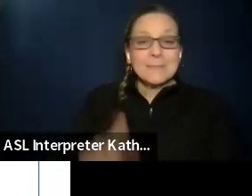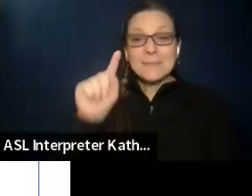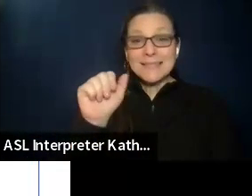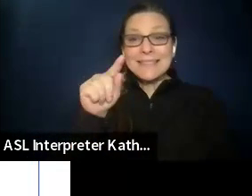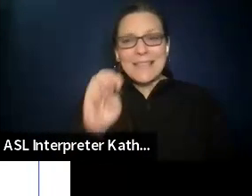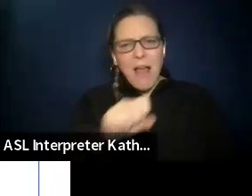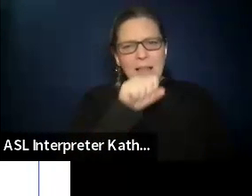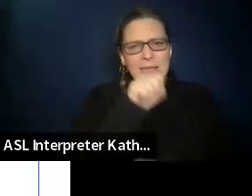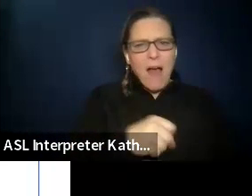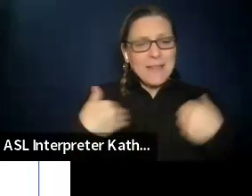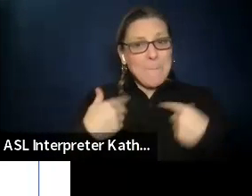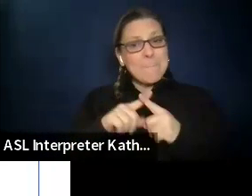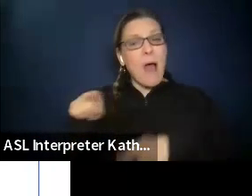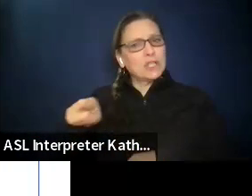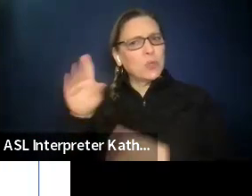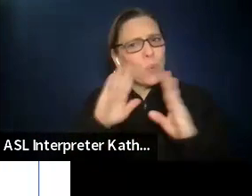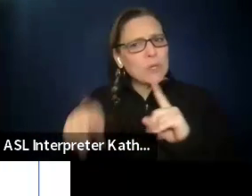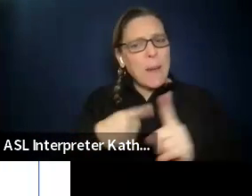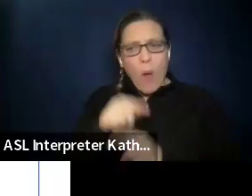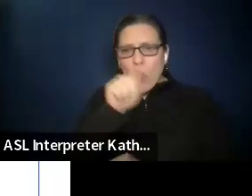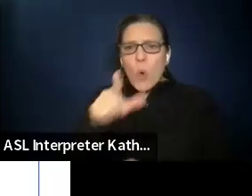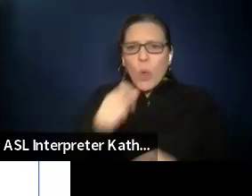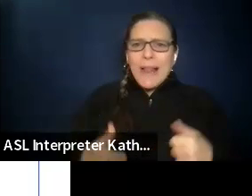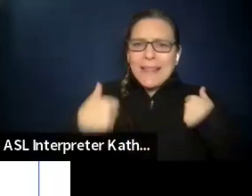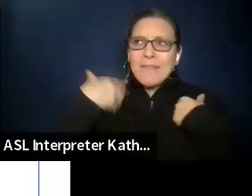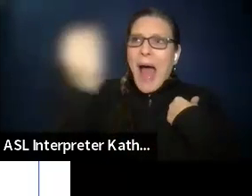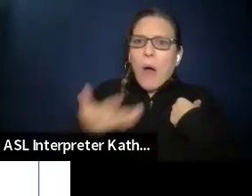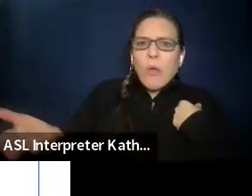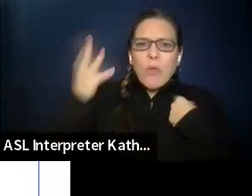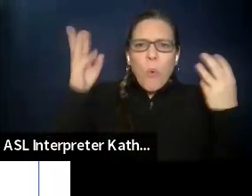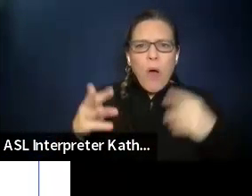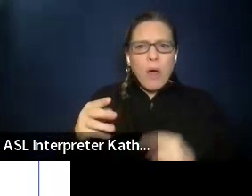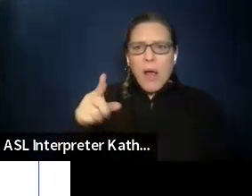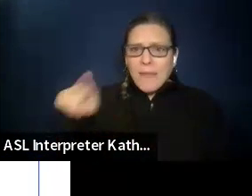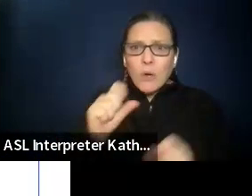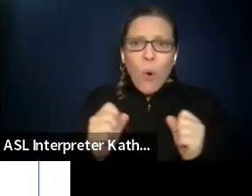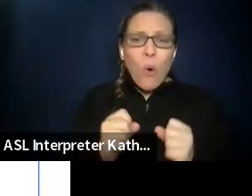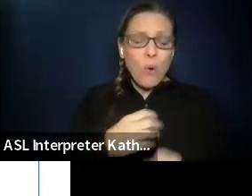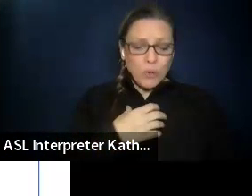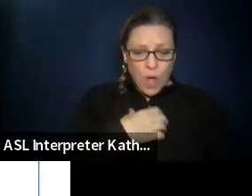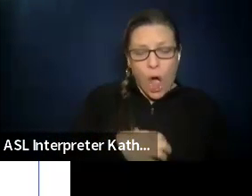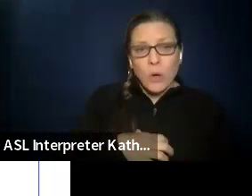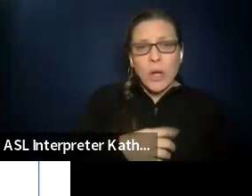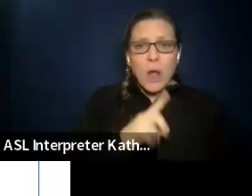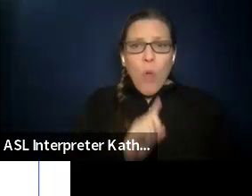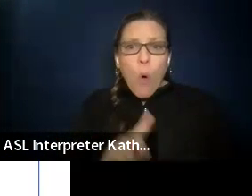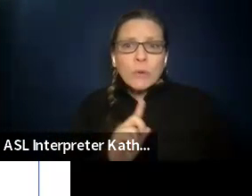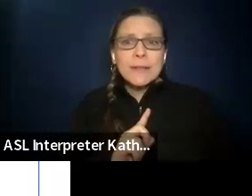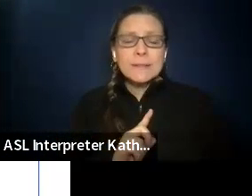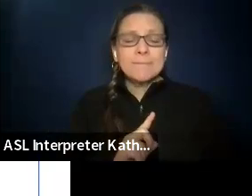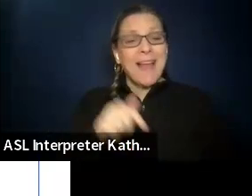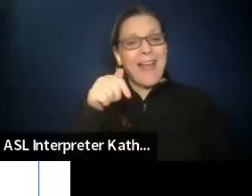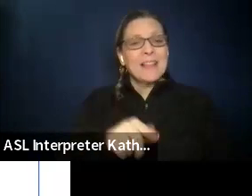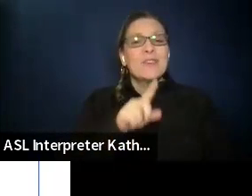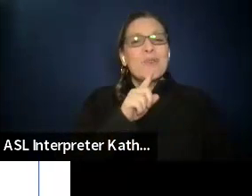Tate loves animals, but she worries about the ones who live in the wild. Aren't they cold? Are they hungry? Are they lonely? This